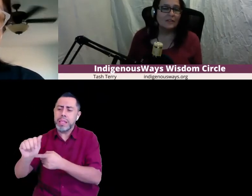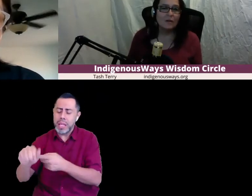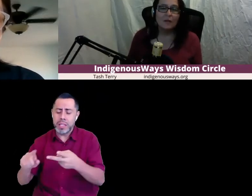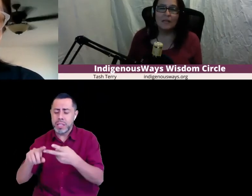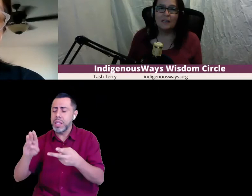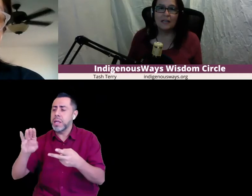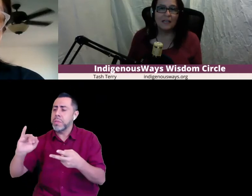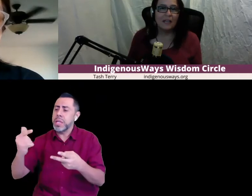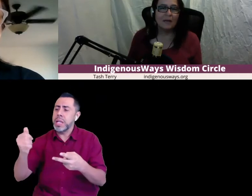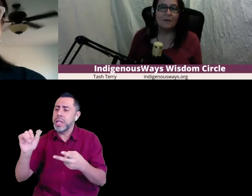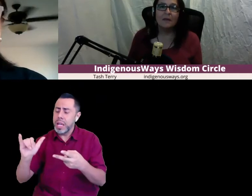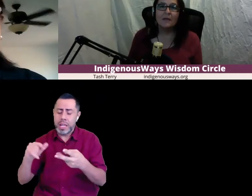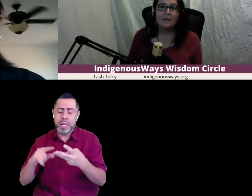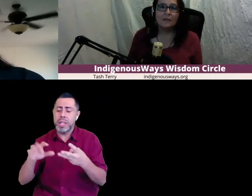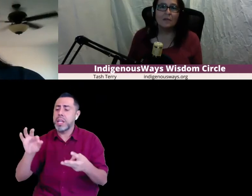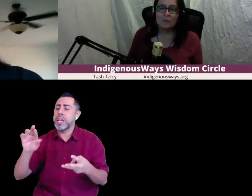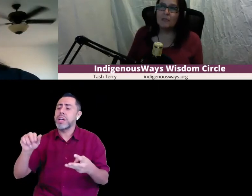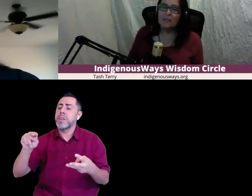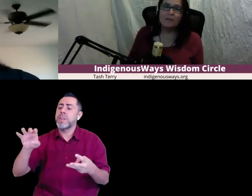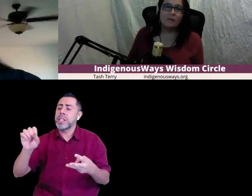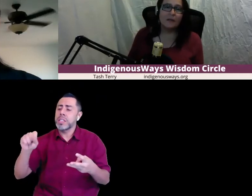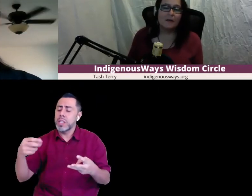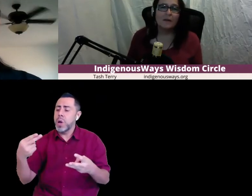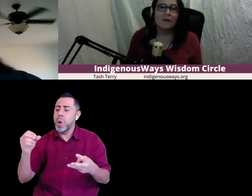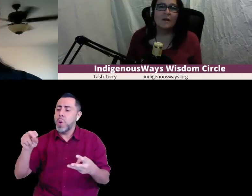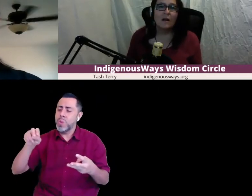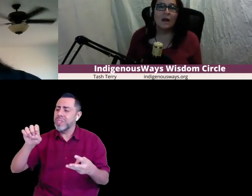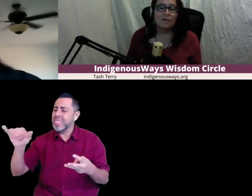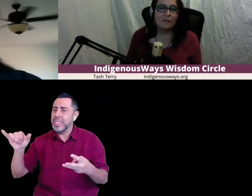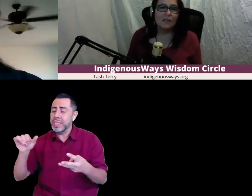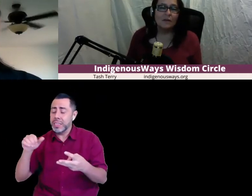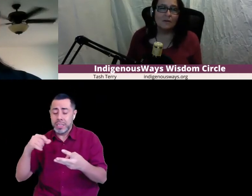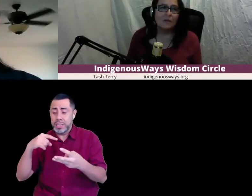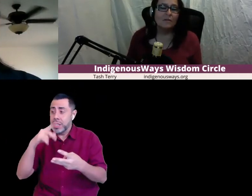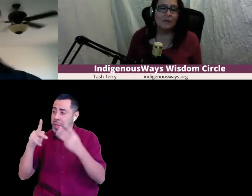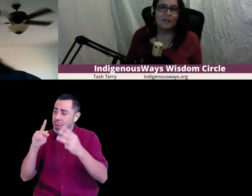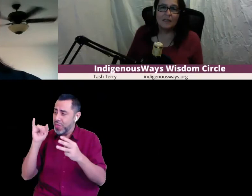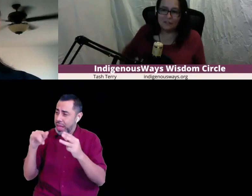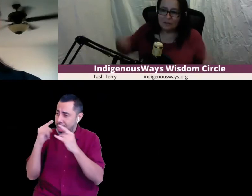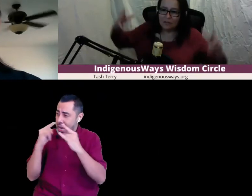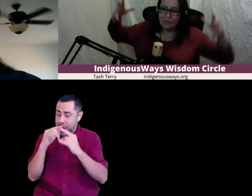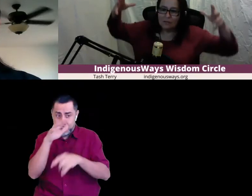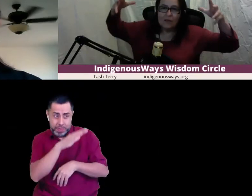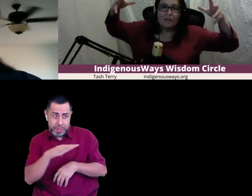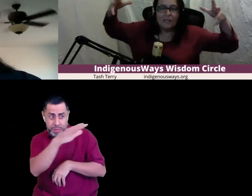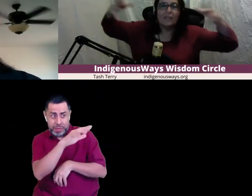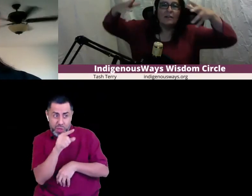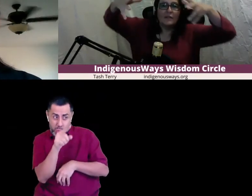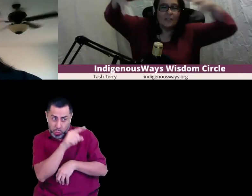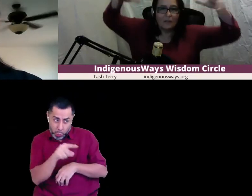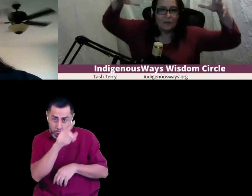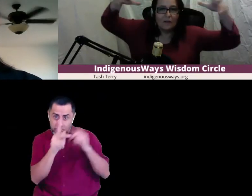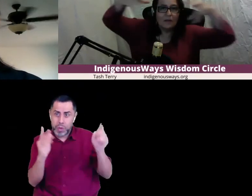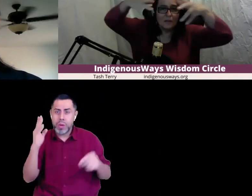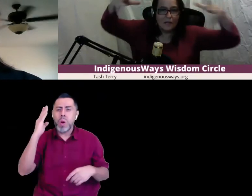Francis Honey in that camp. You know, the people that live up there really know what it is to take care of each